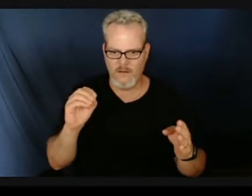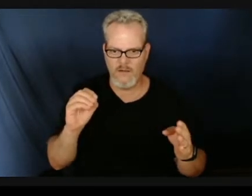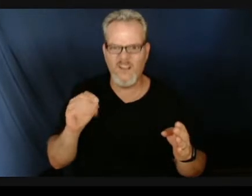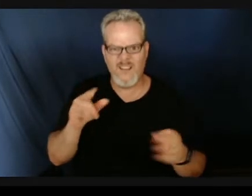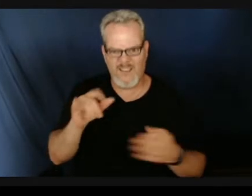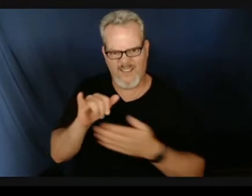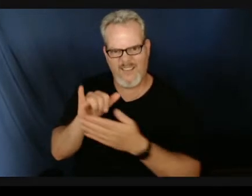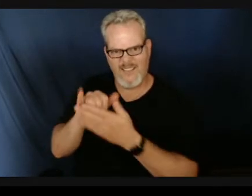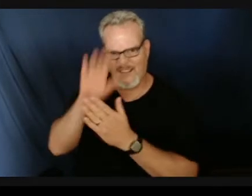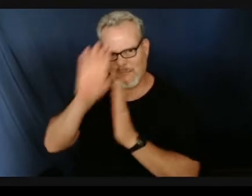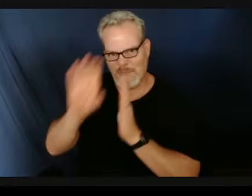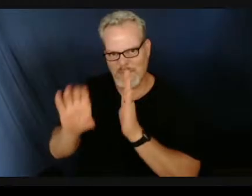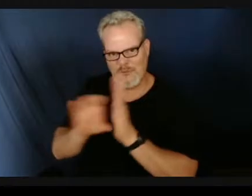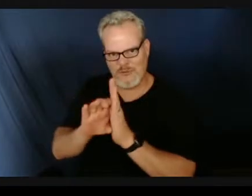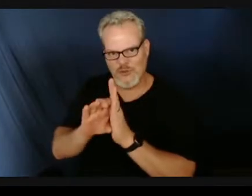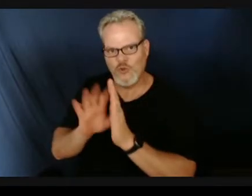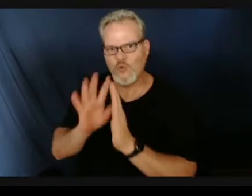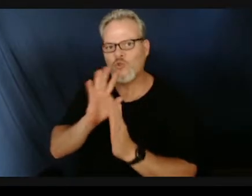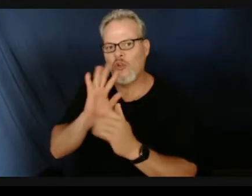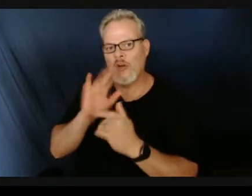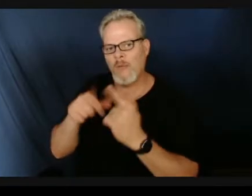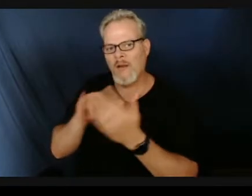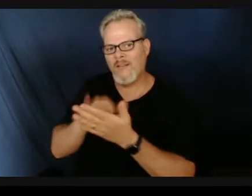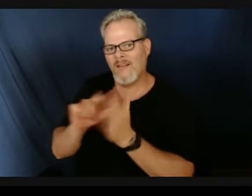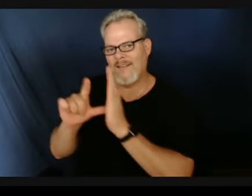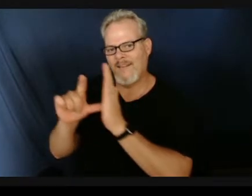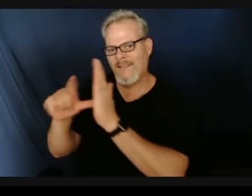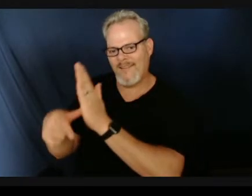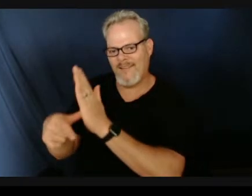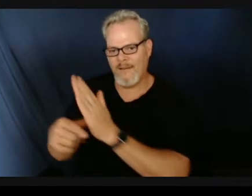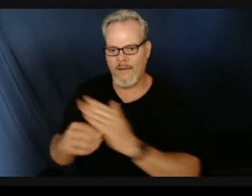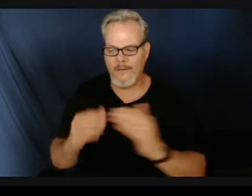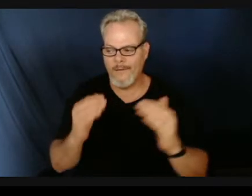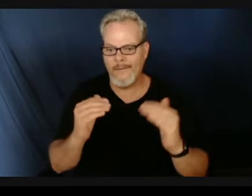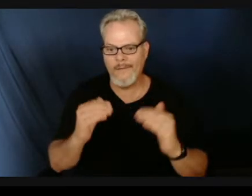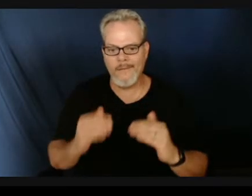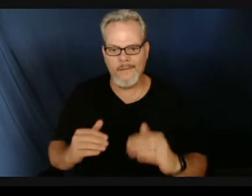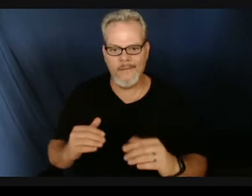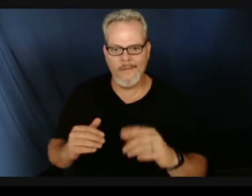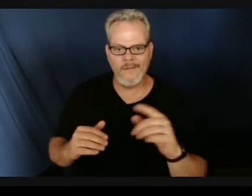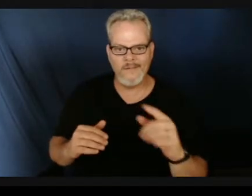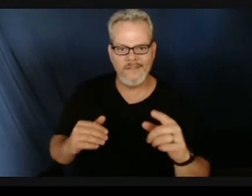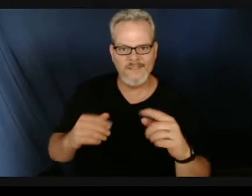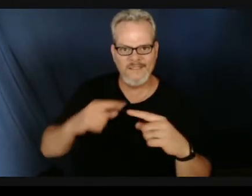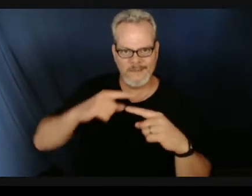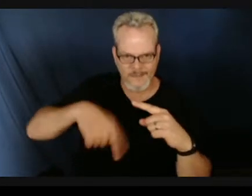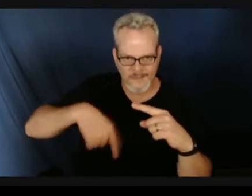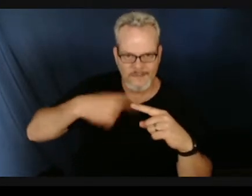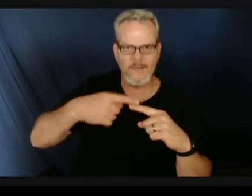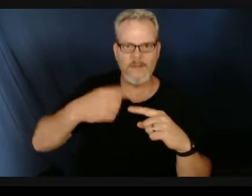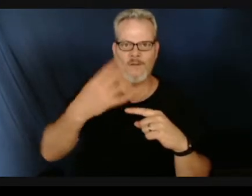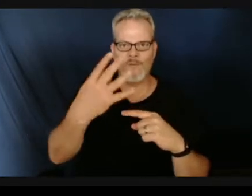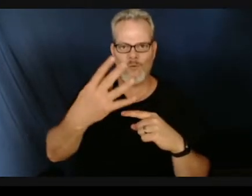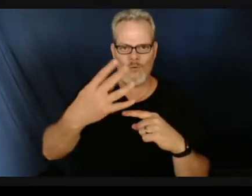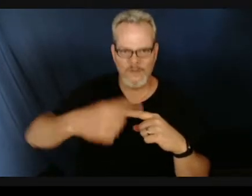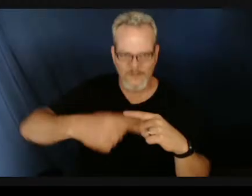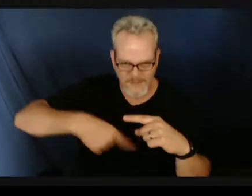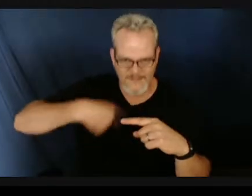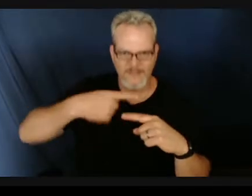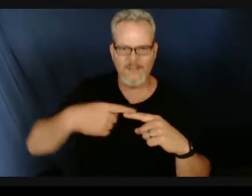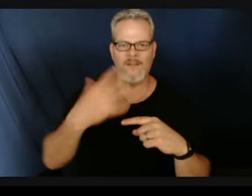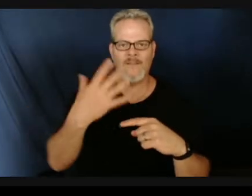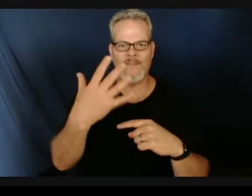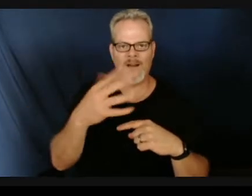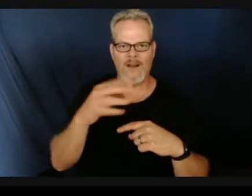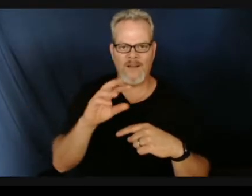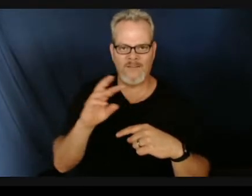Watch we'll talk about in a little bit. Cycle 4, cycle 5, 6, 7, 8. You